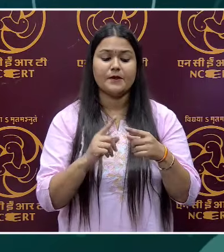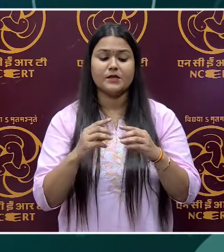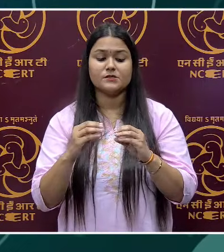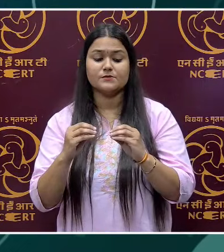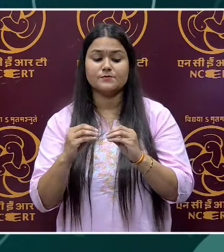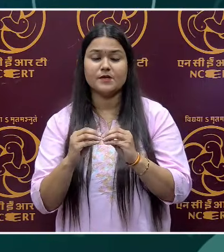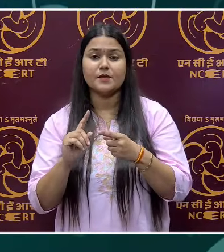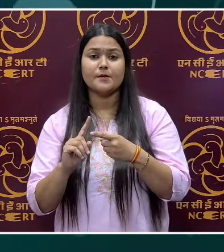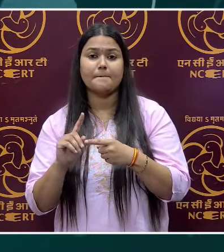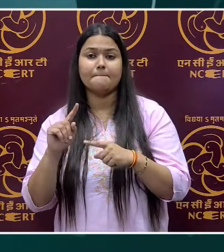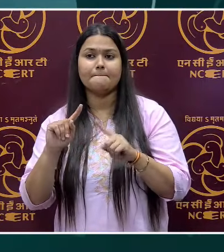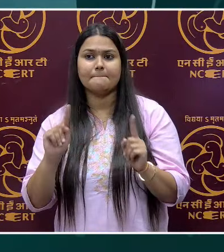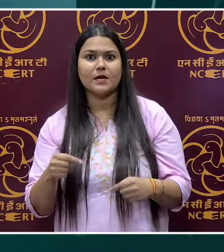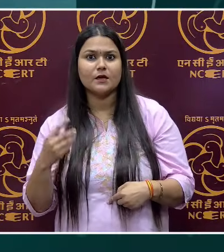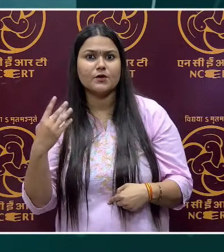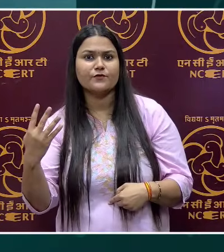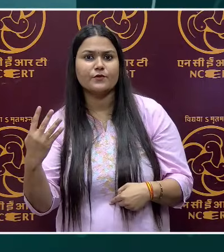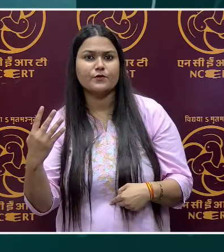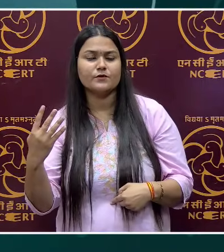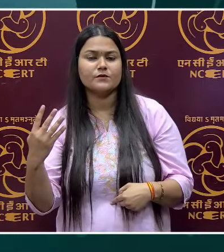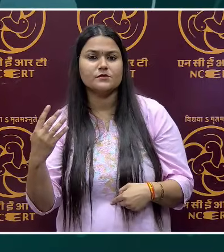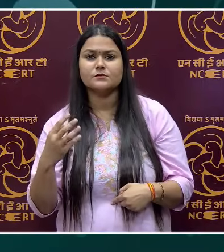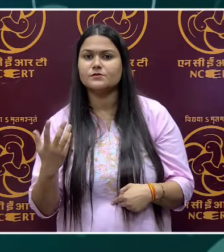4. This is